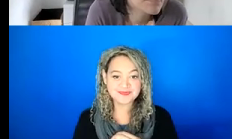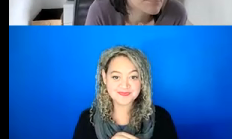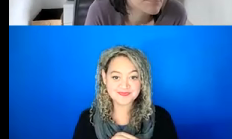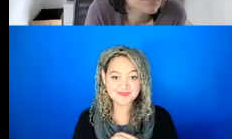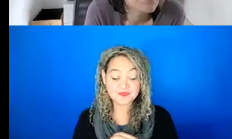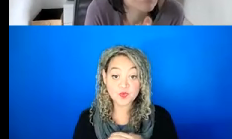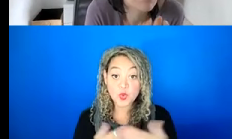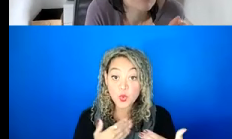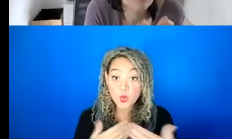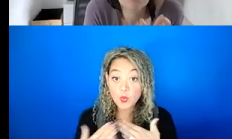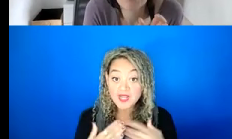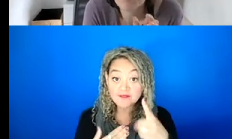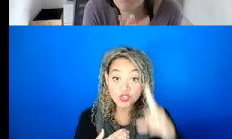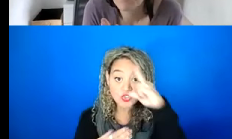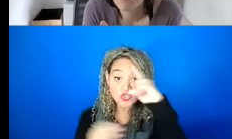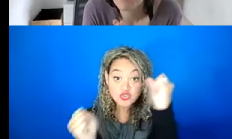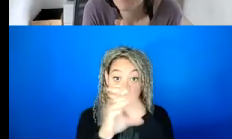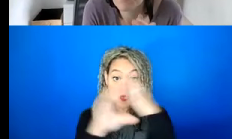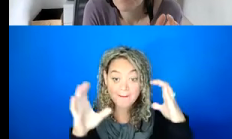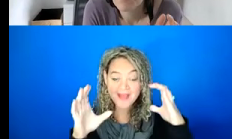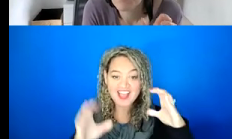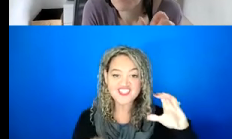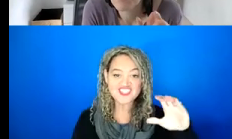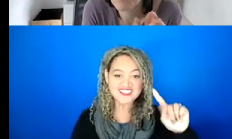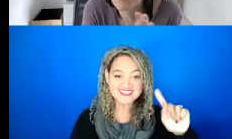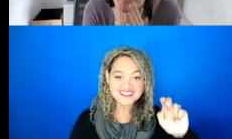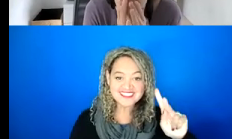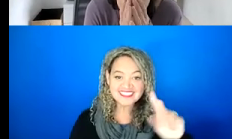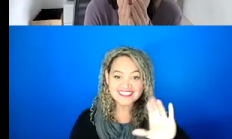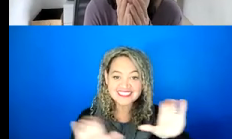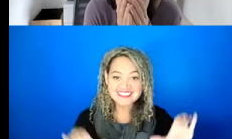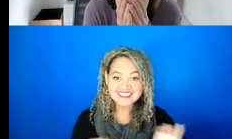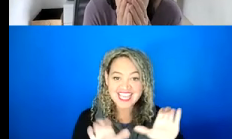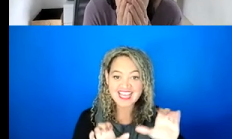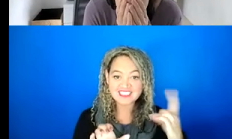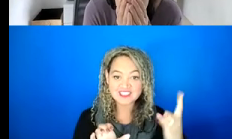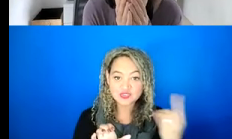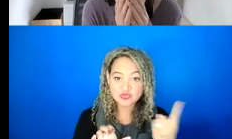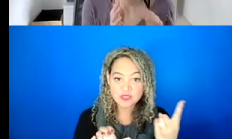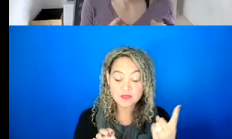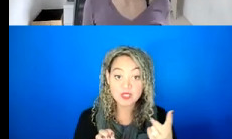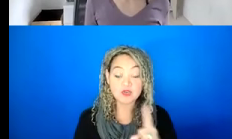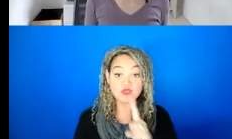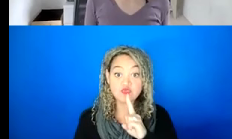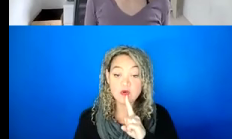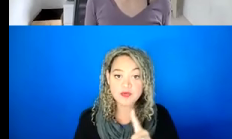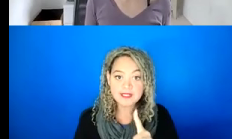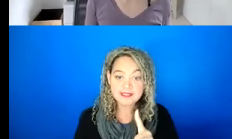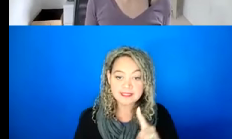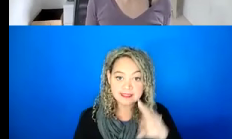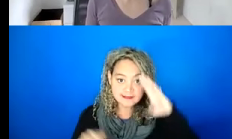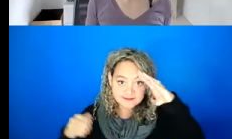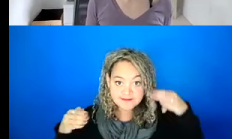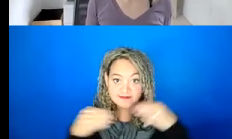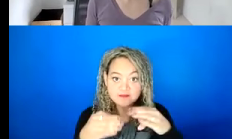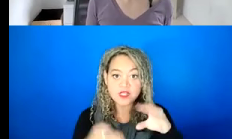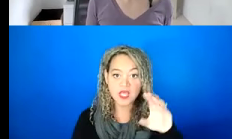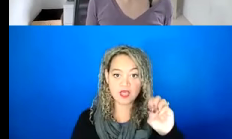you are imagining a task, we are actually sharpening that cortical